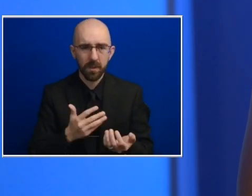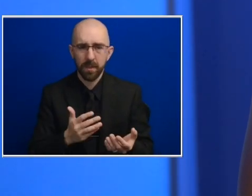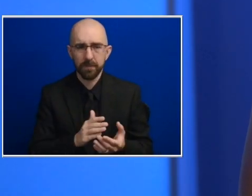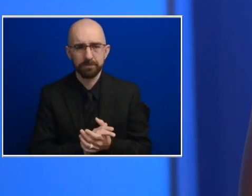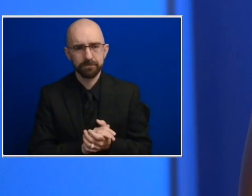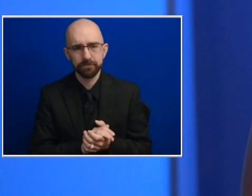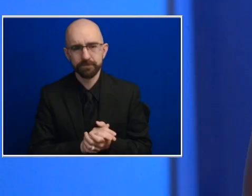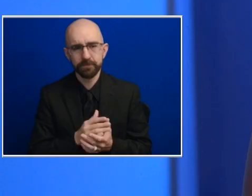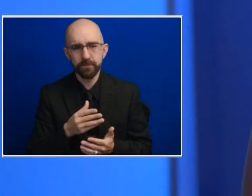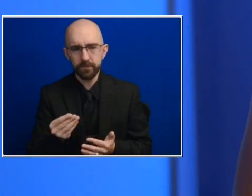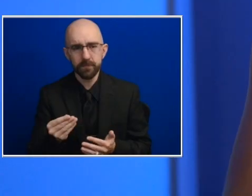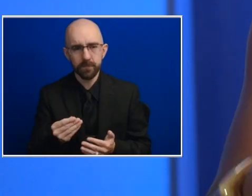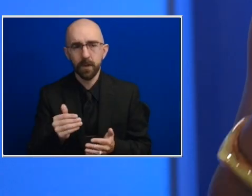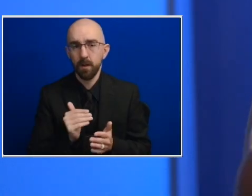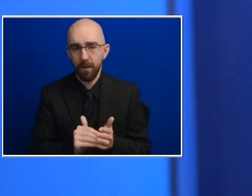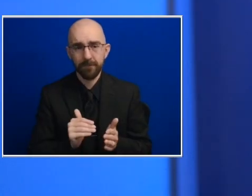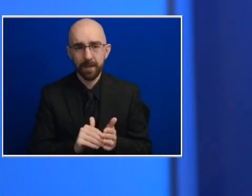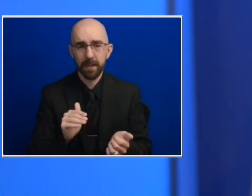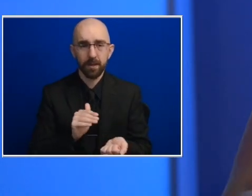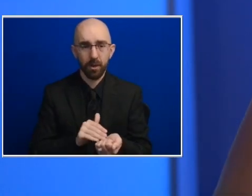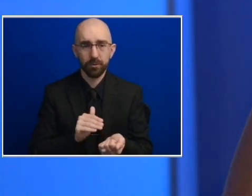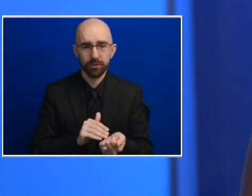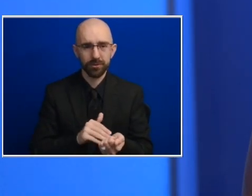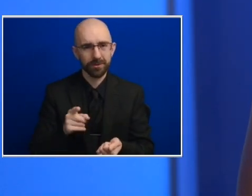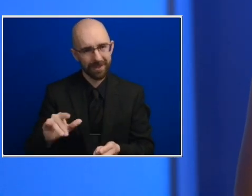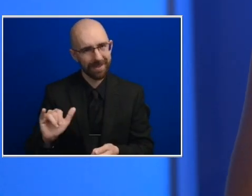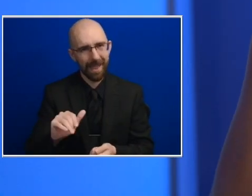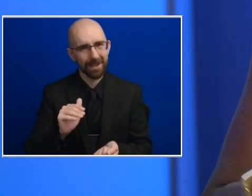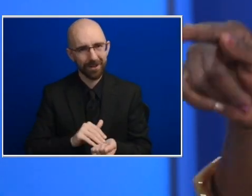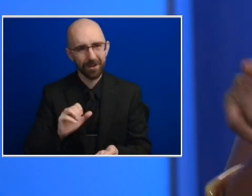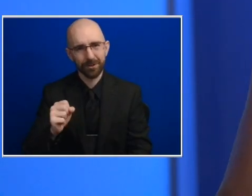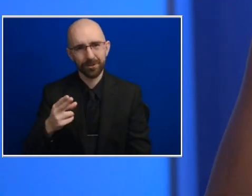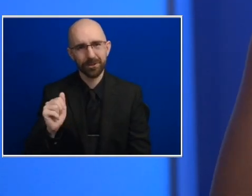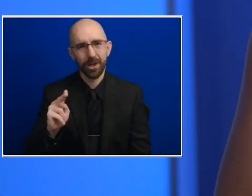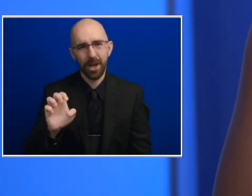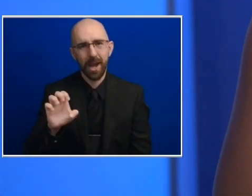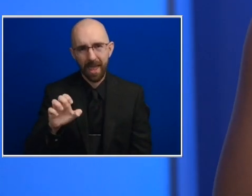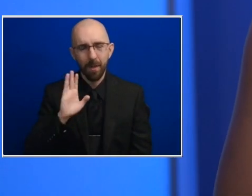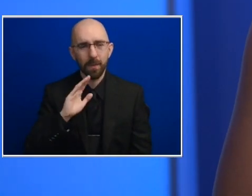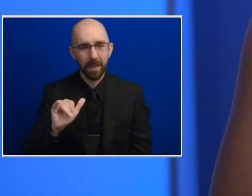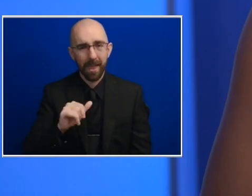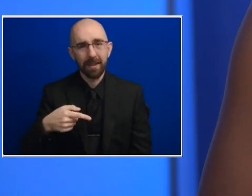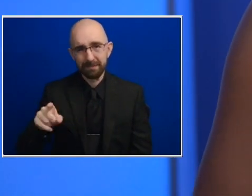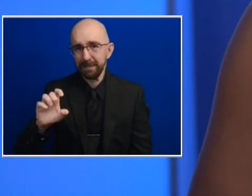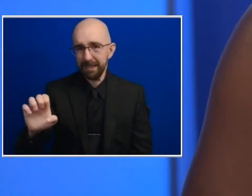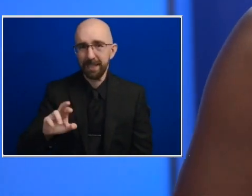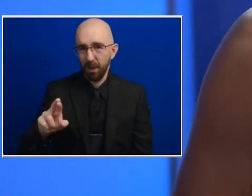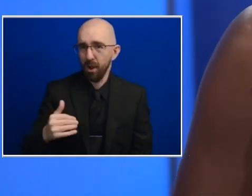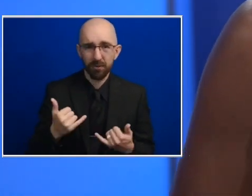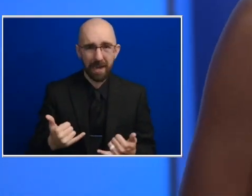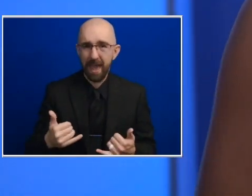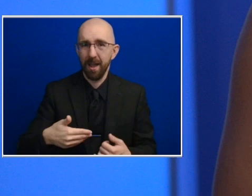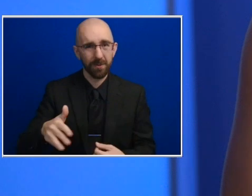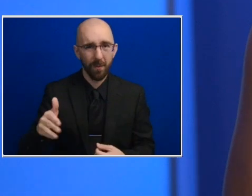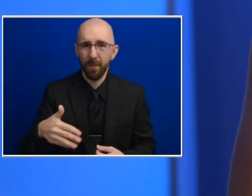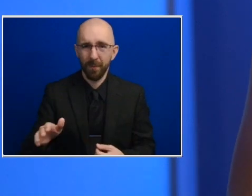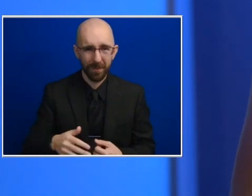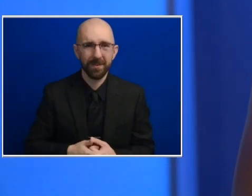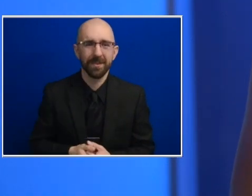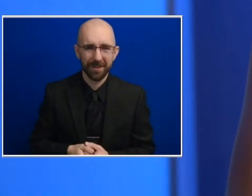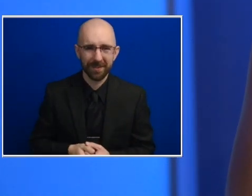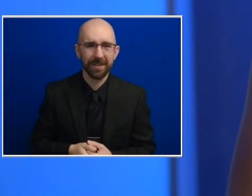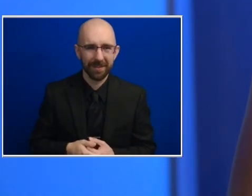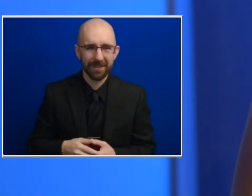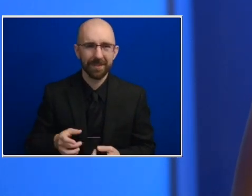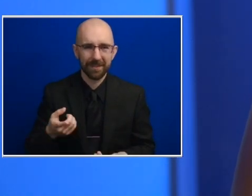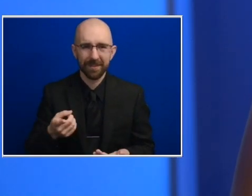And a lot of times your doctor, if she's like Dr. Shanae, would be like, go to the emergency room right now. After they've asked